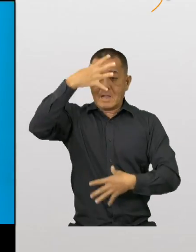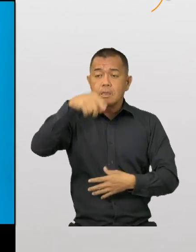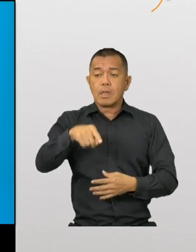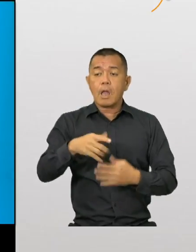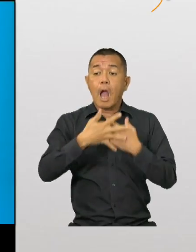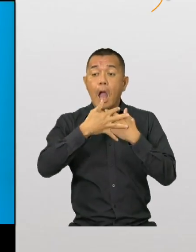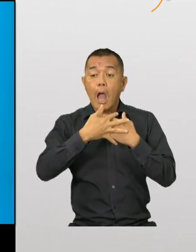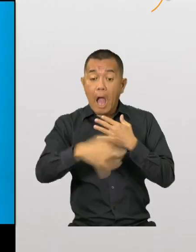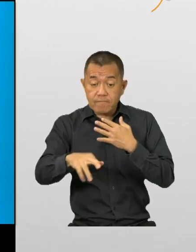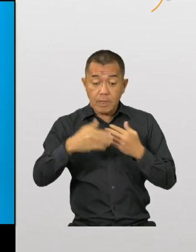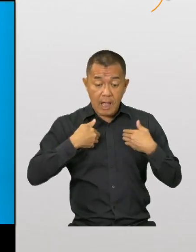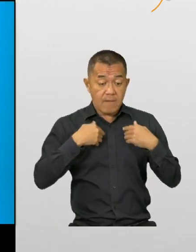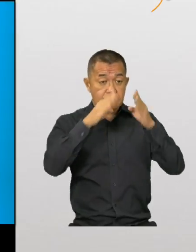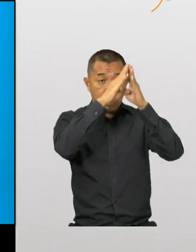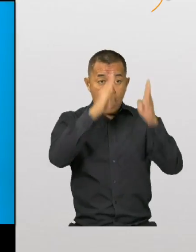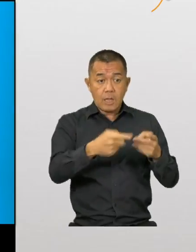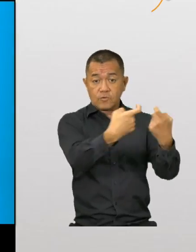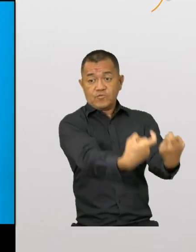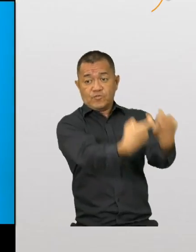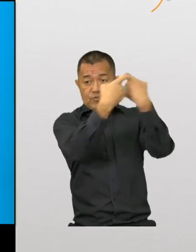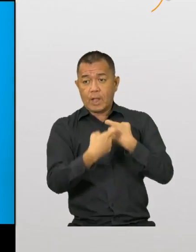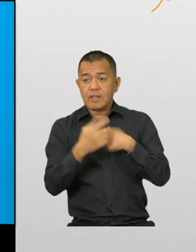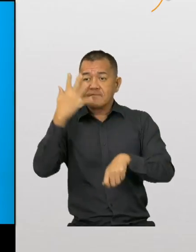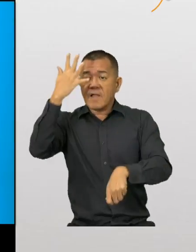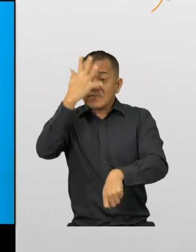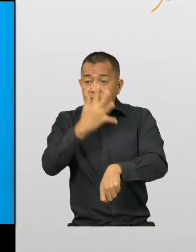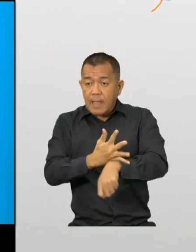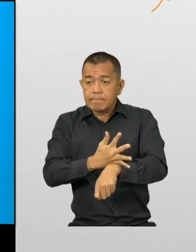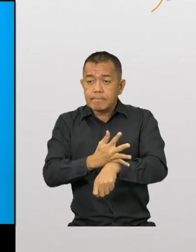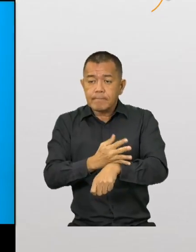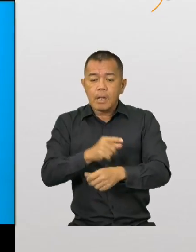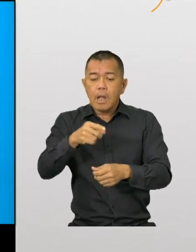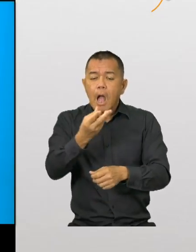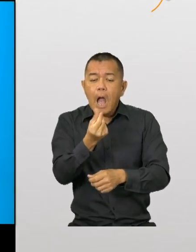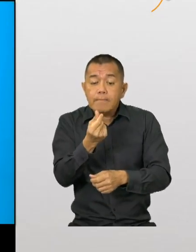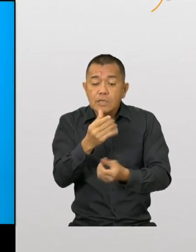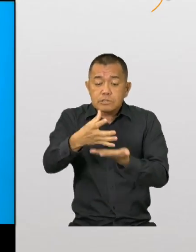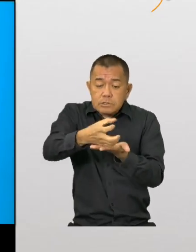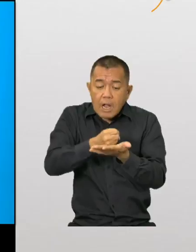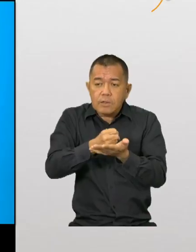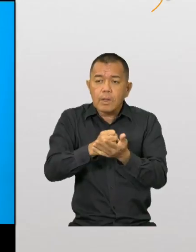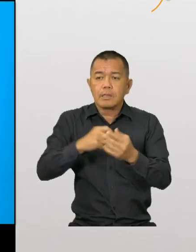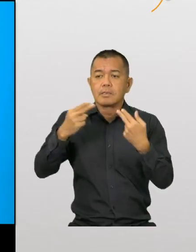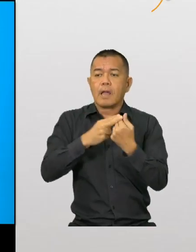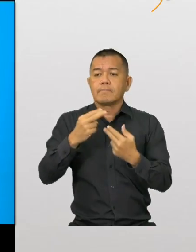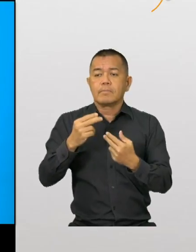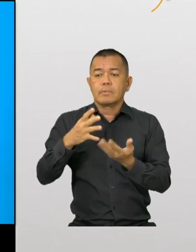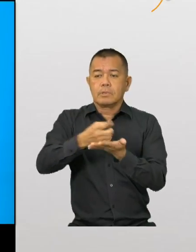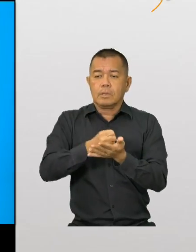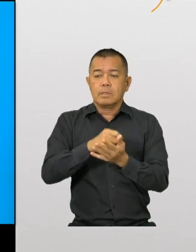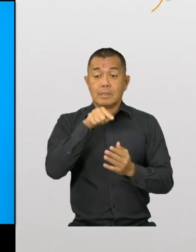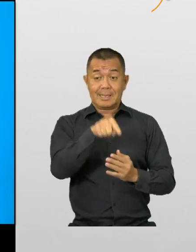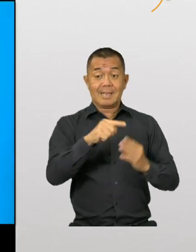5 times their annual income. As a rule of thumb, flats, housing costing about 5 times annual